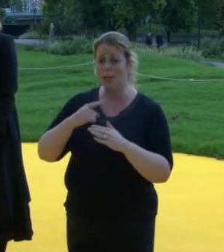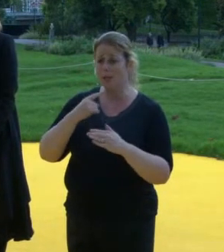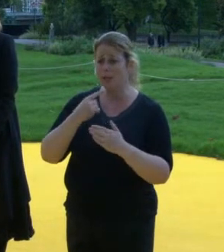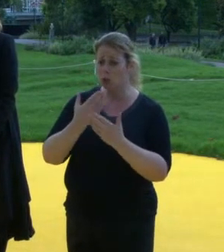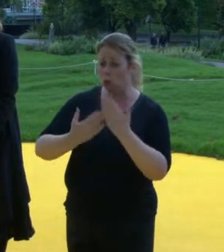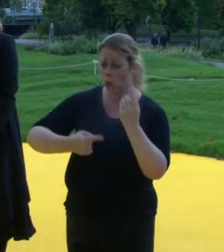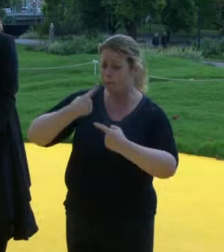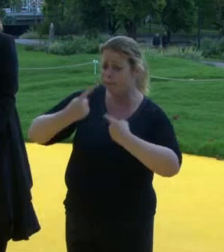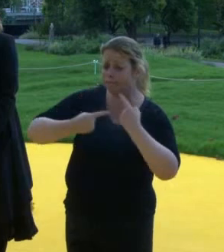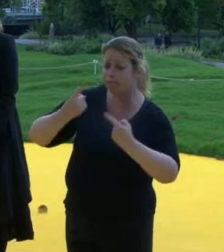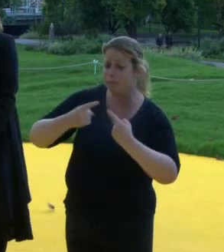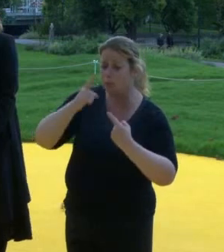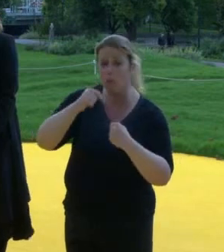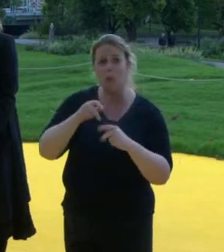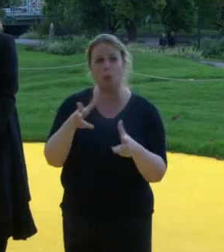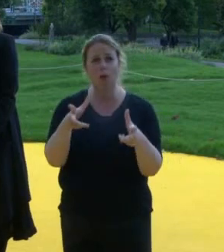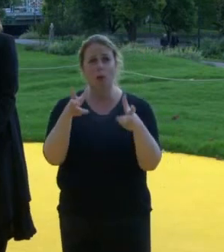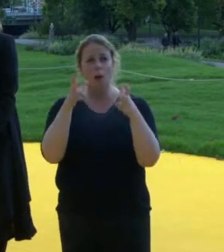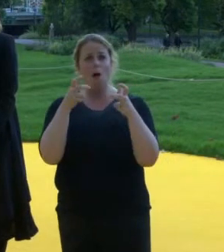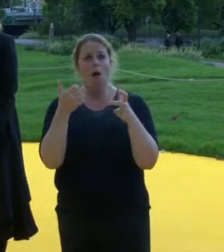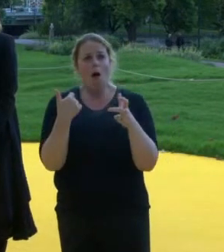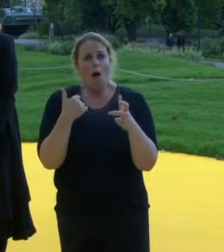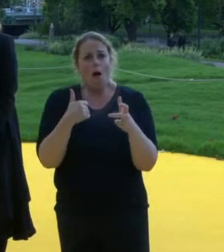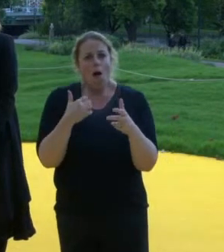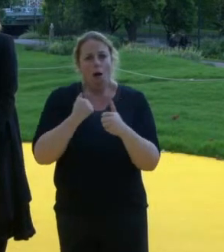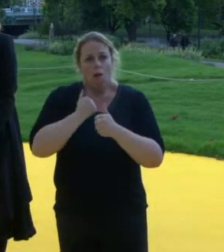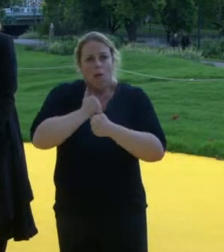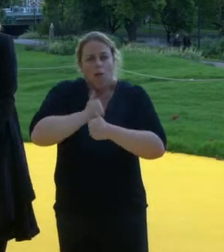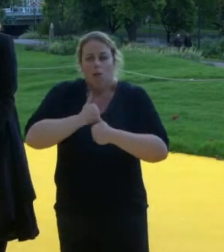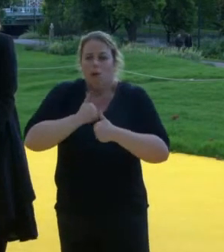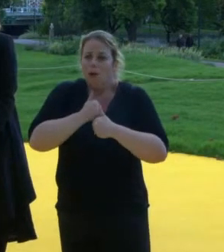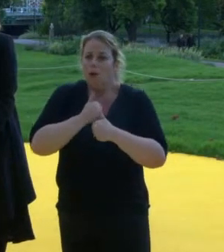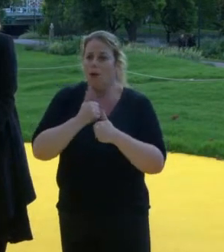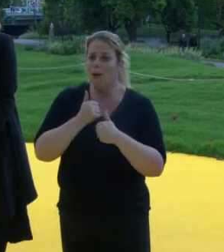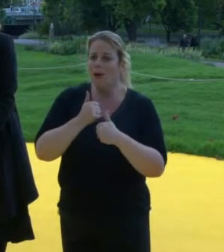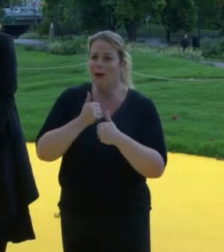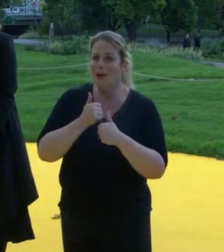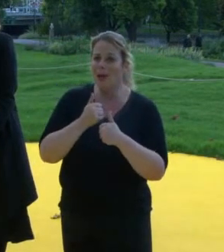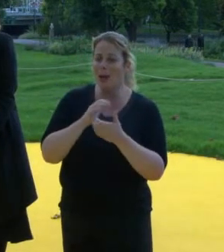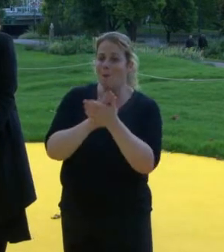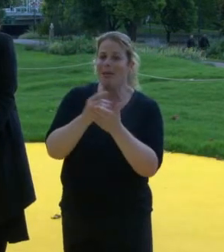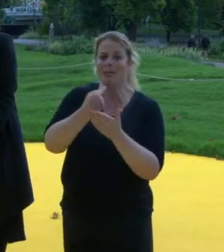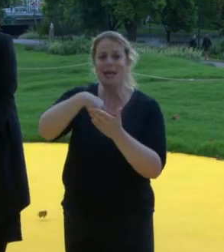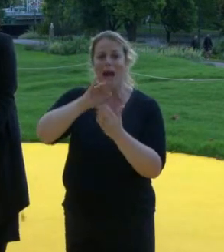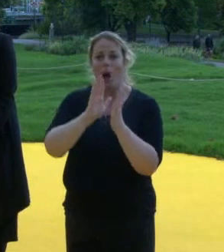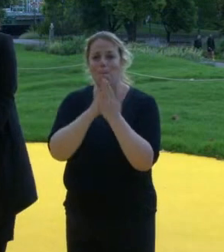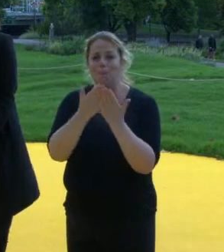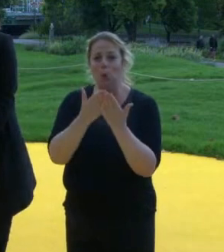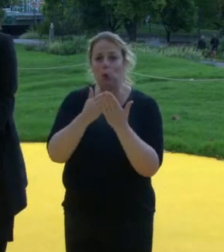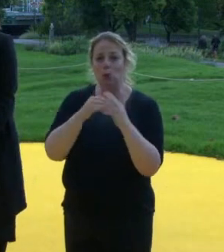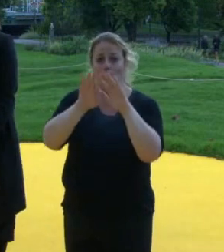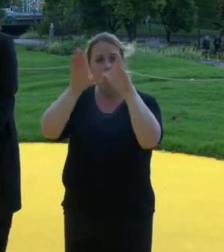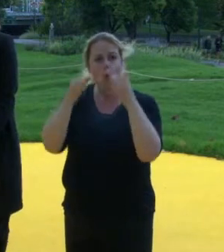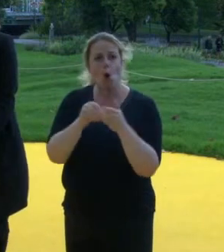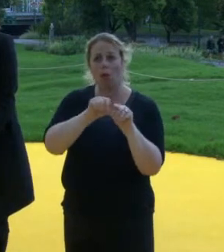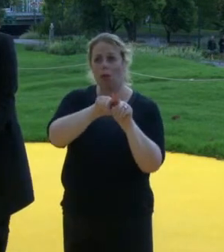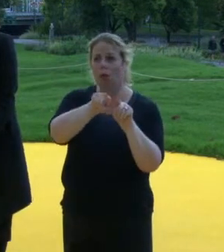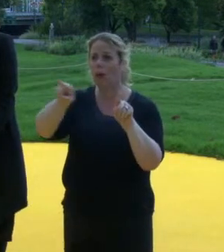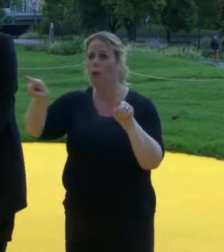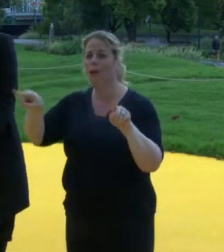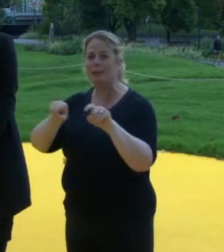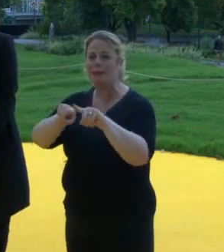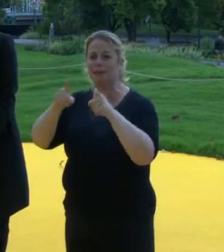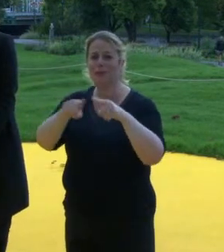ensure that the work of our local writers feature on bookshelves throughout the world, on bestseller lists, on stages and